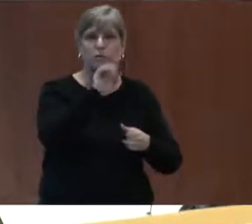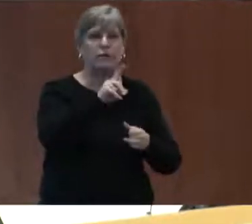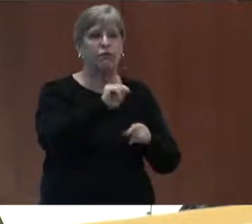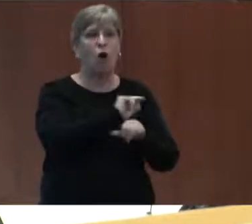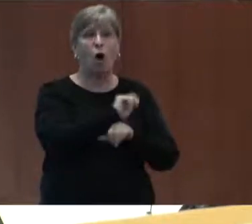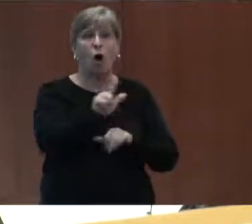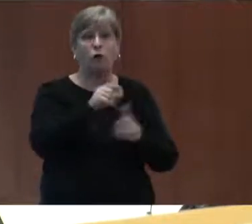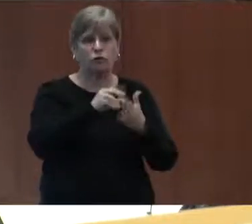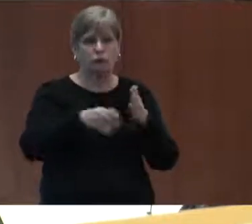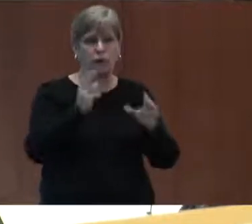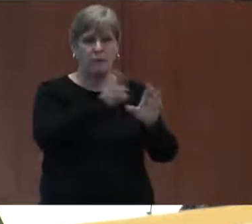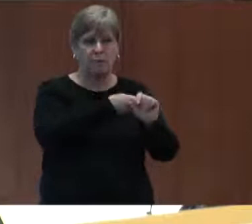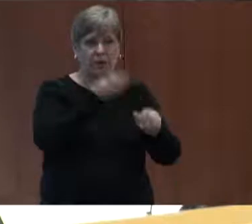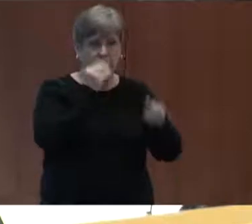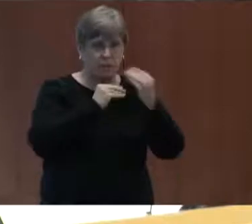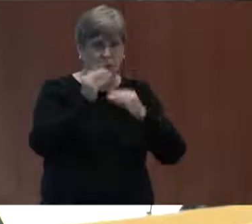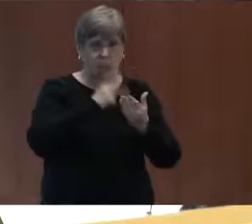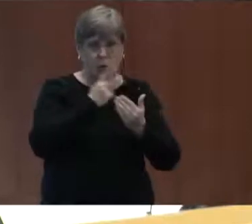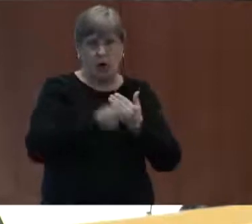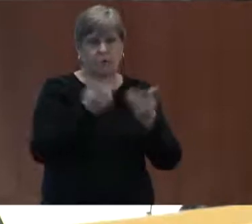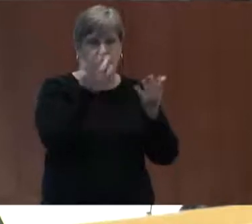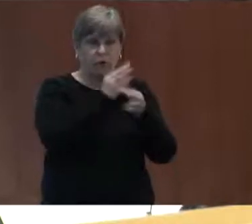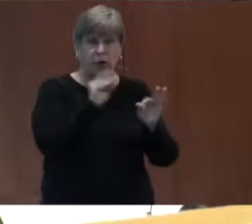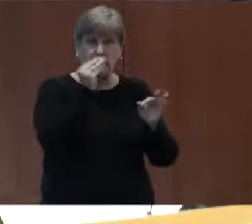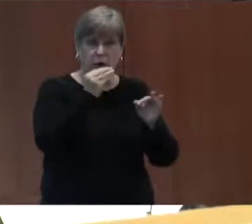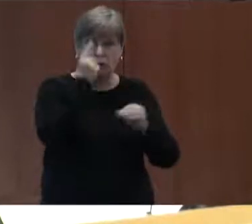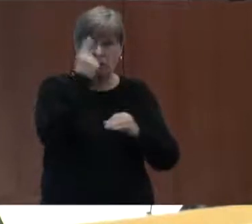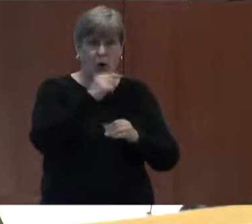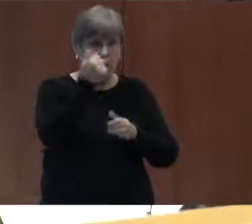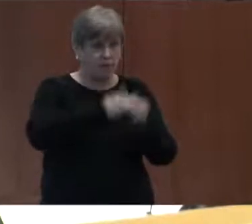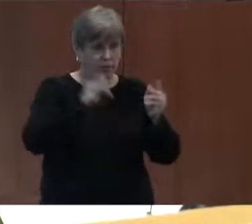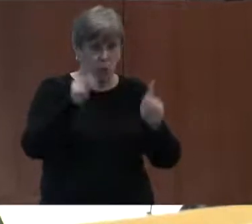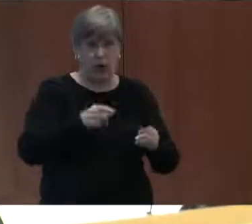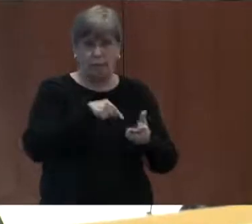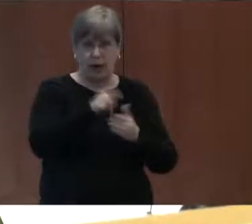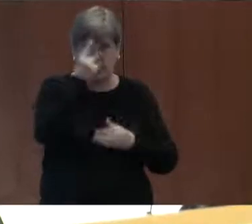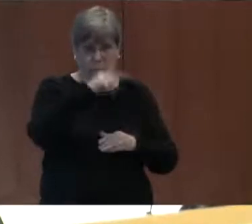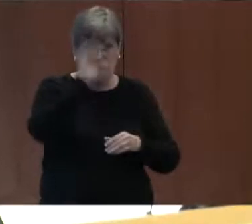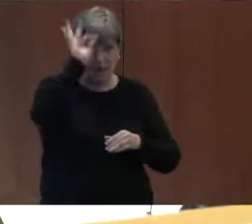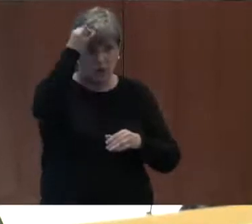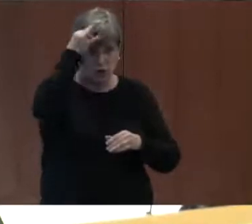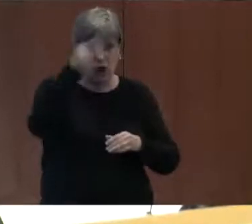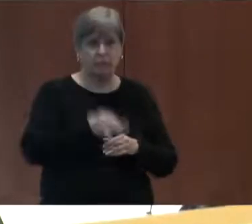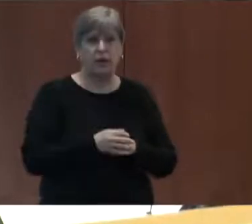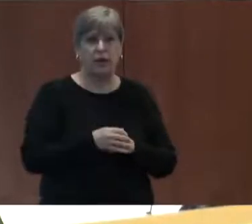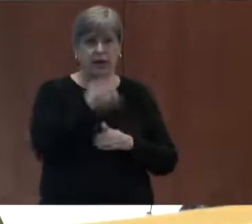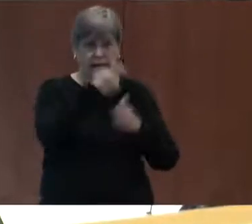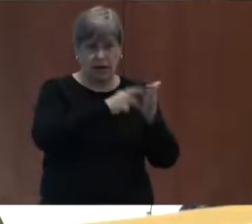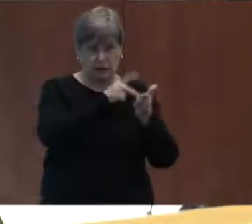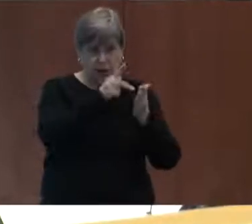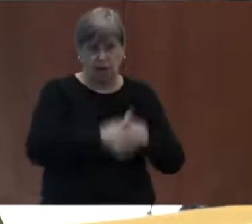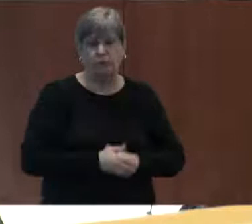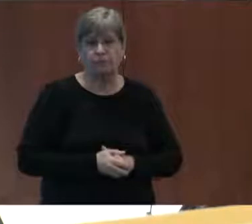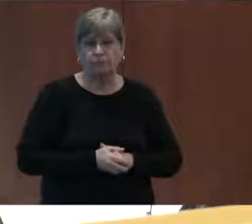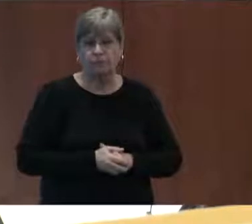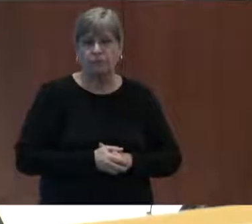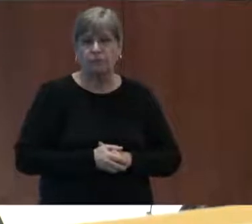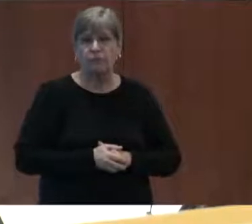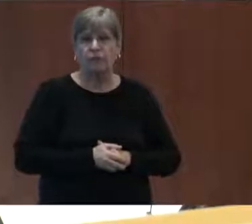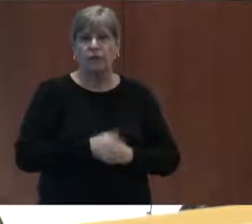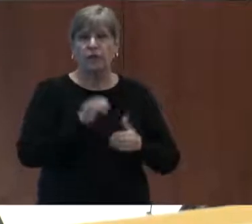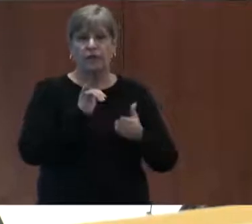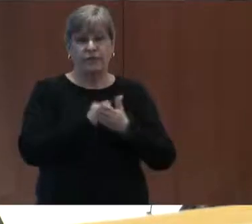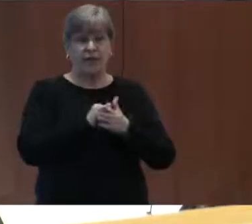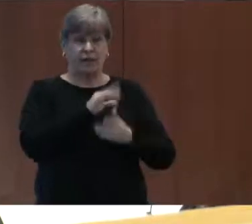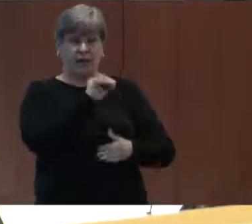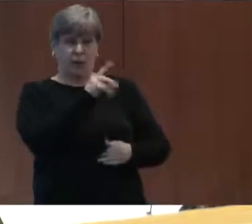in the meal program. So basically, free meals for everybody, paid for by the federal government, paid for by taxpayers. And it does go to the enterprise